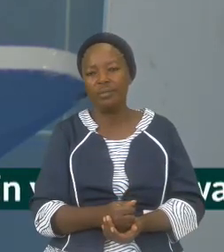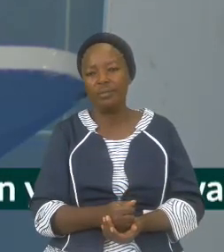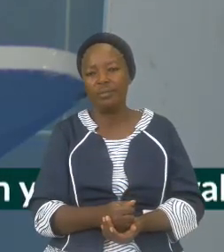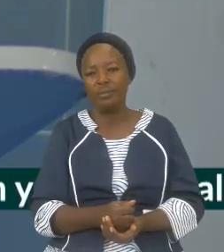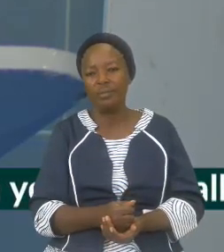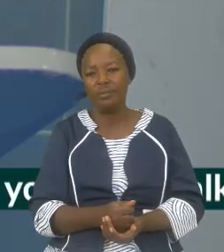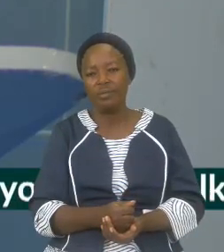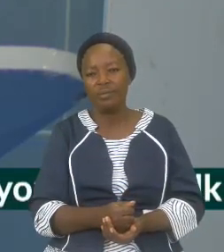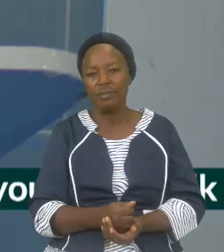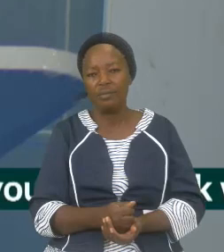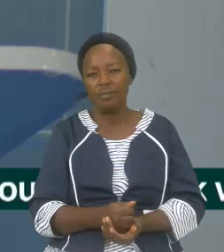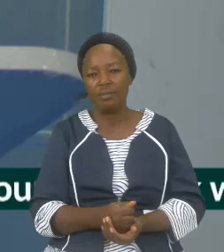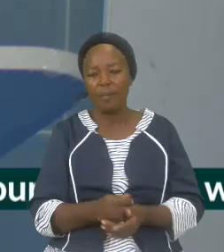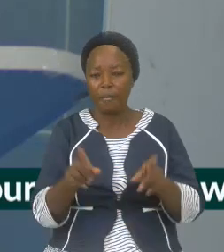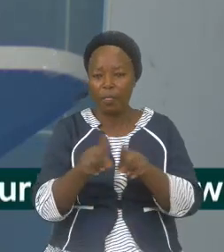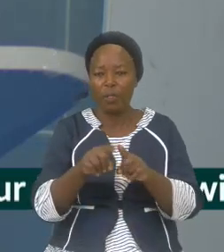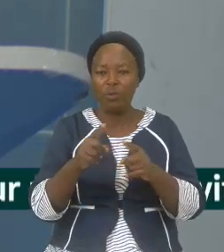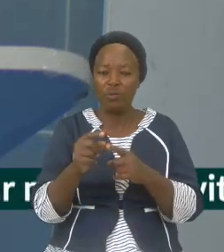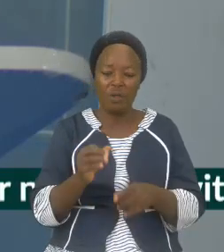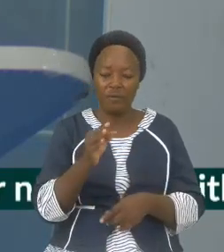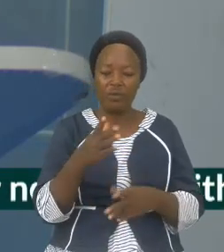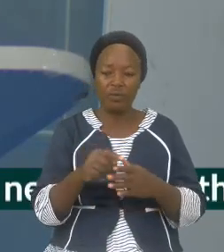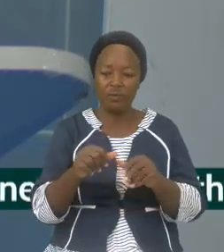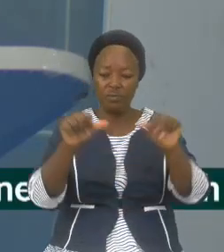Even to the front of the auditorium.